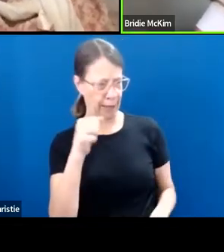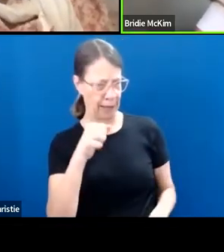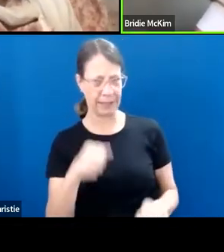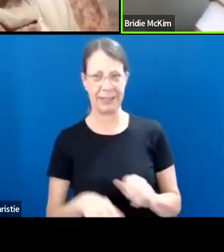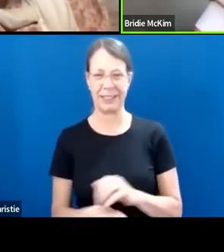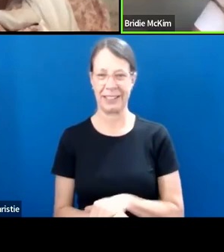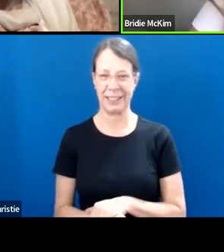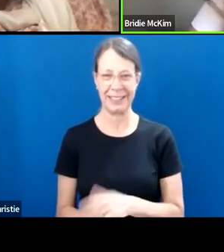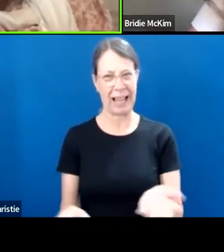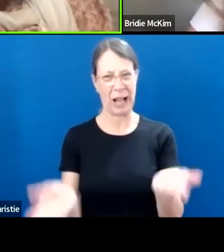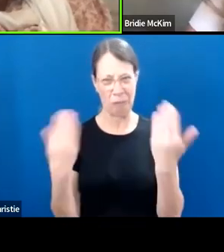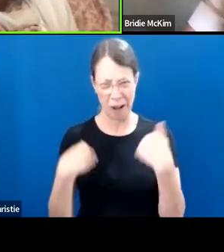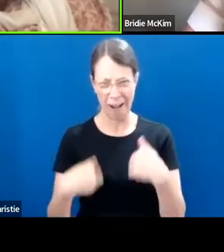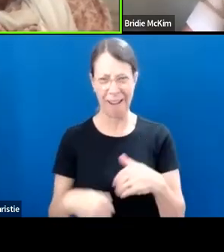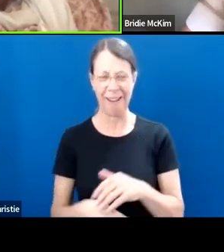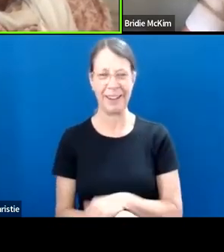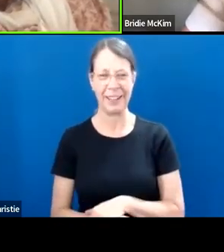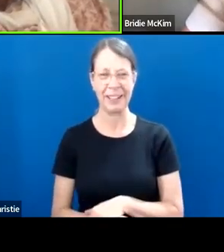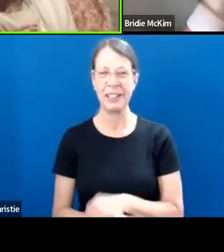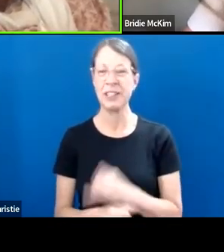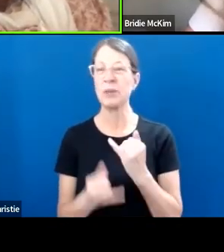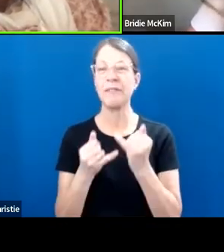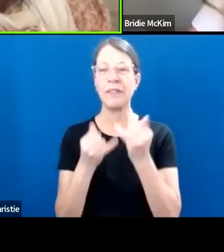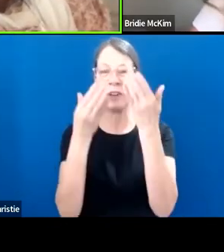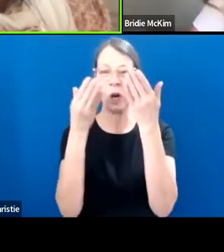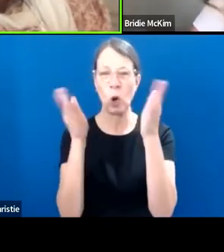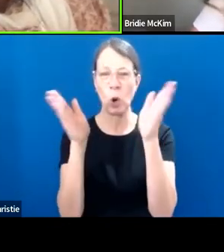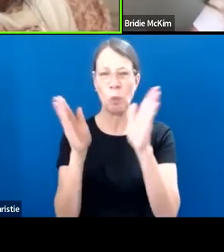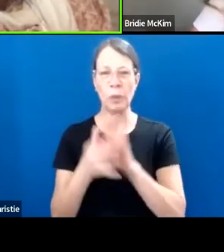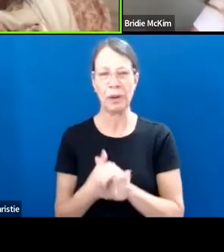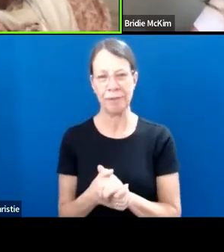on, come all. Open to those kind of